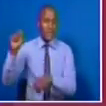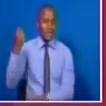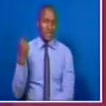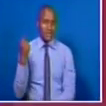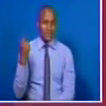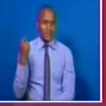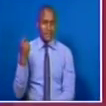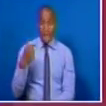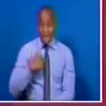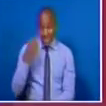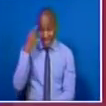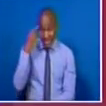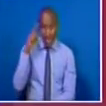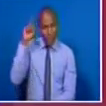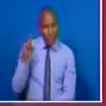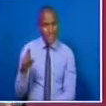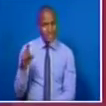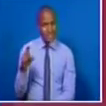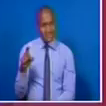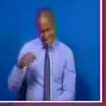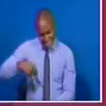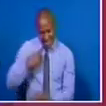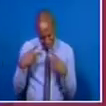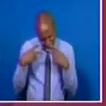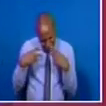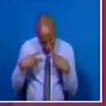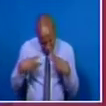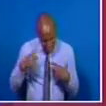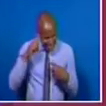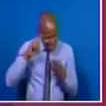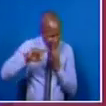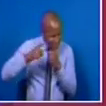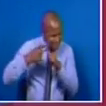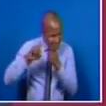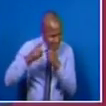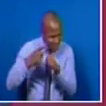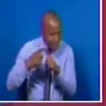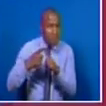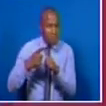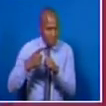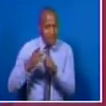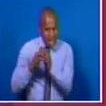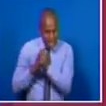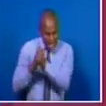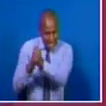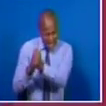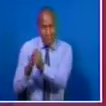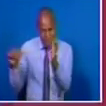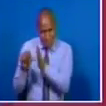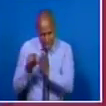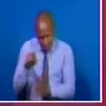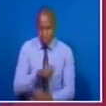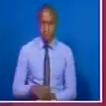that we need to do some soul searching and thinking. I think it is the leadership that has let Kenya down.